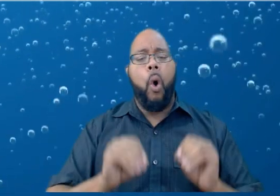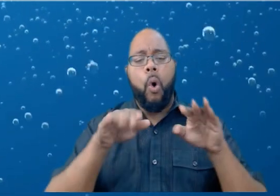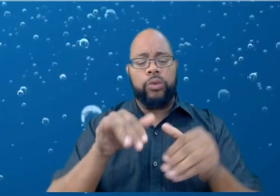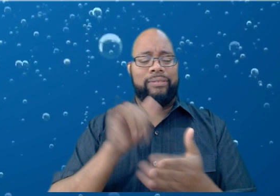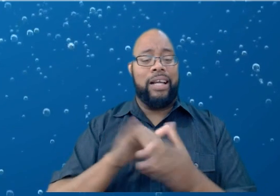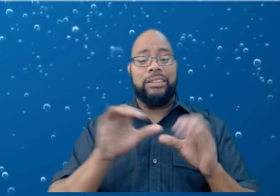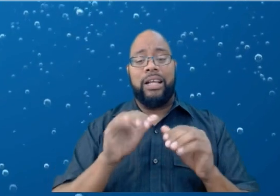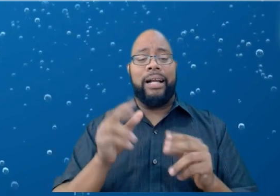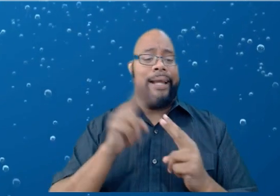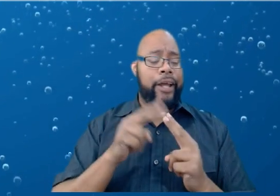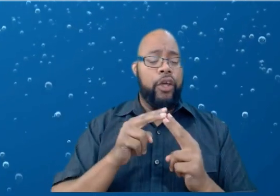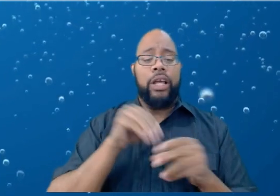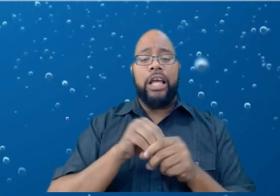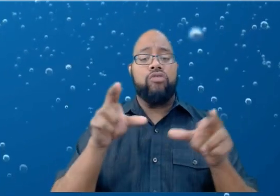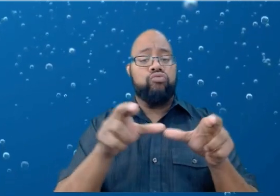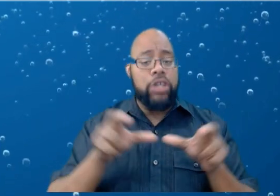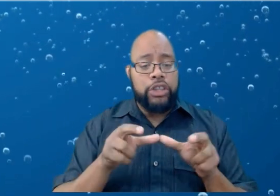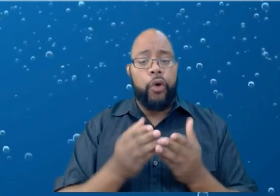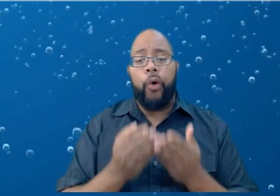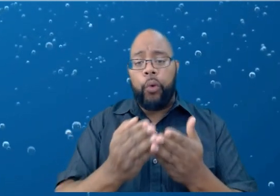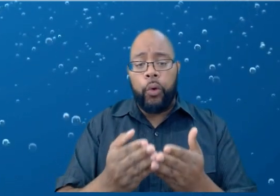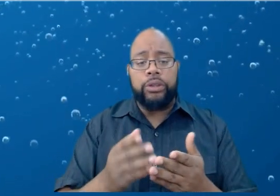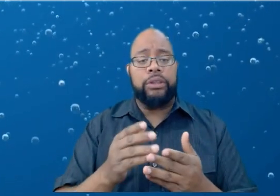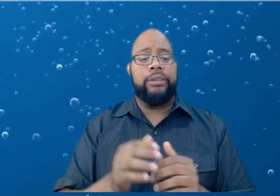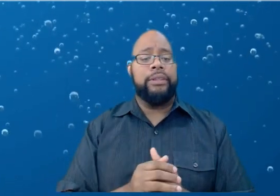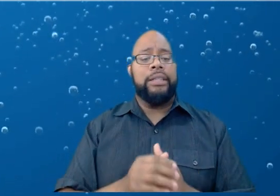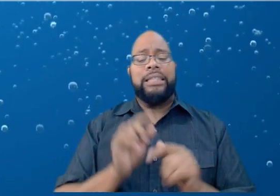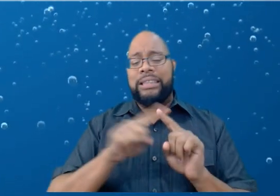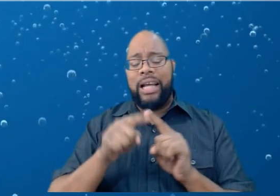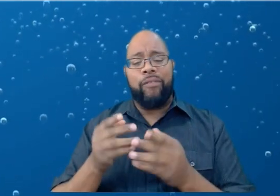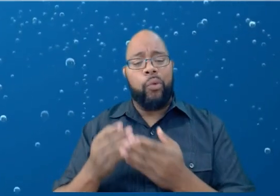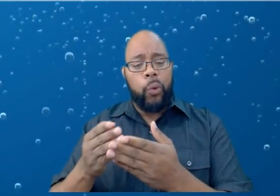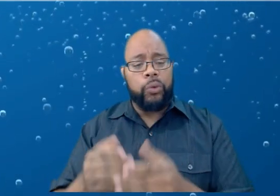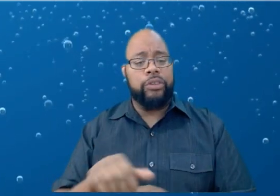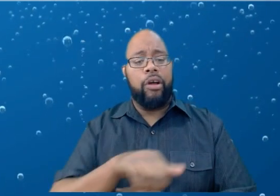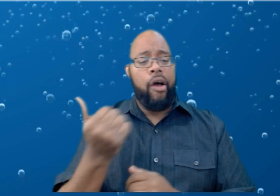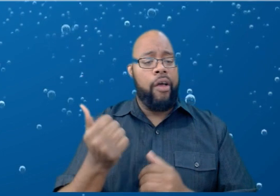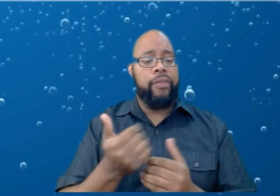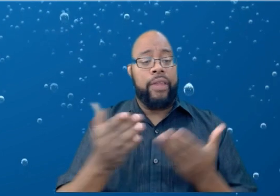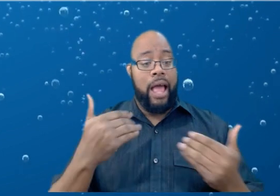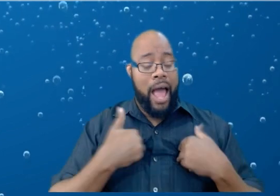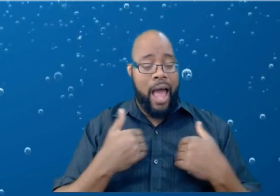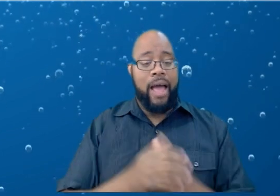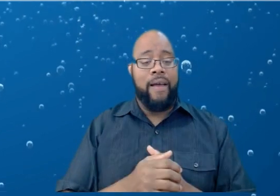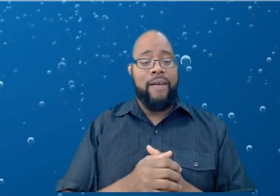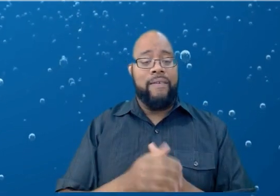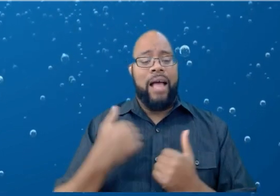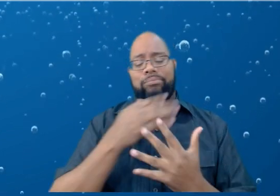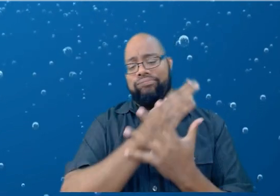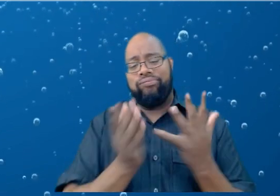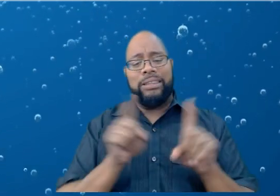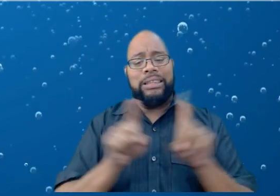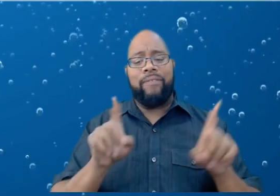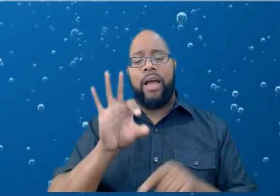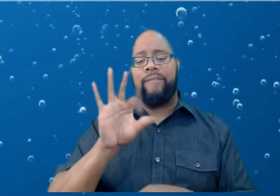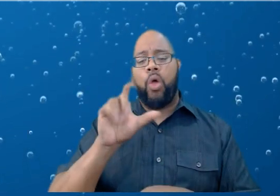the ocean, and this is done either in regional cruises, repeat hydrography cruises. The other thing that we have are a